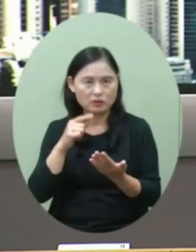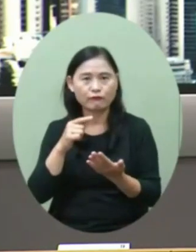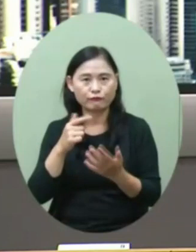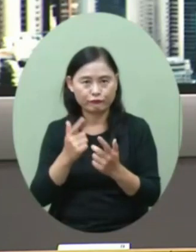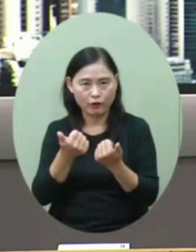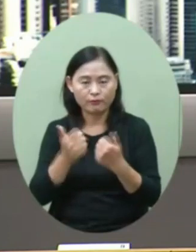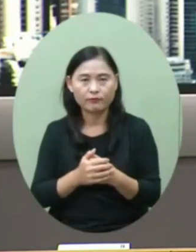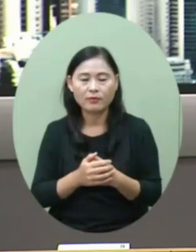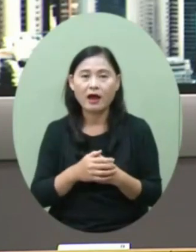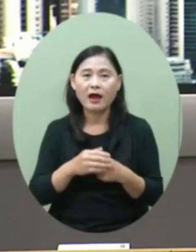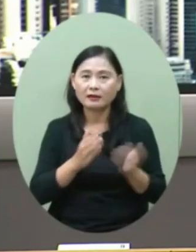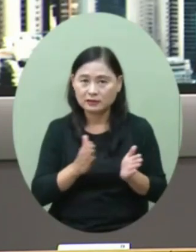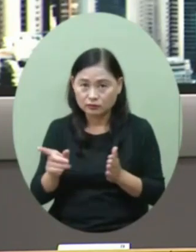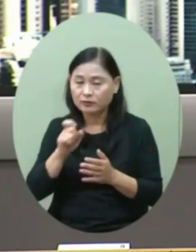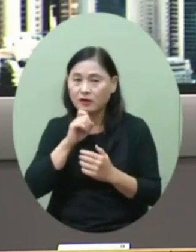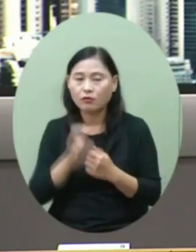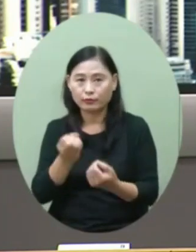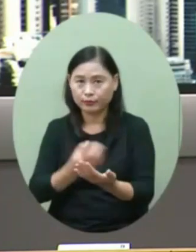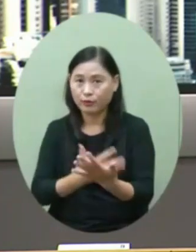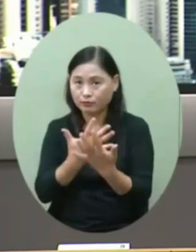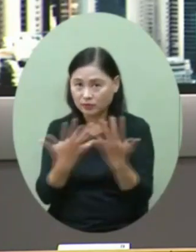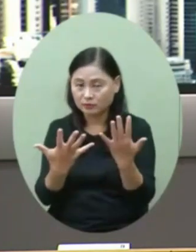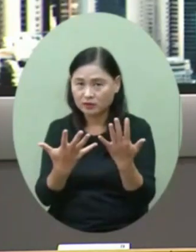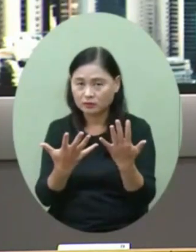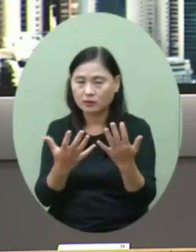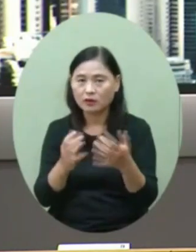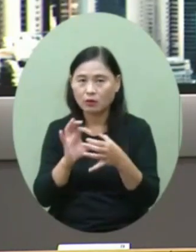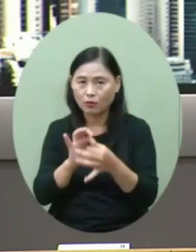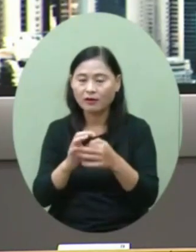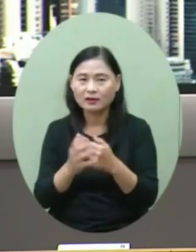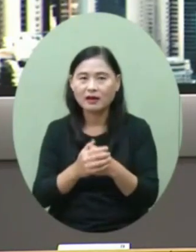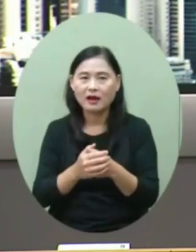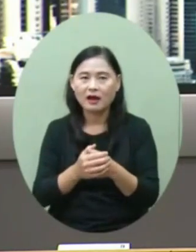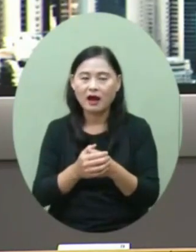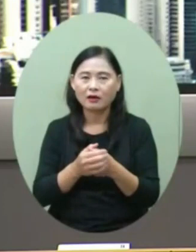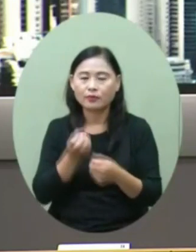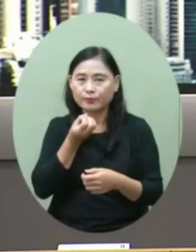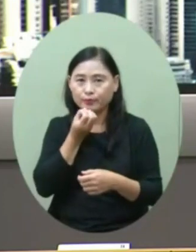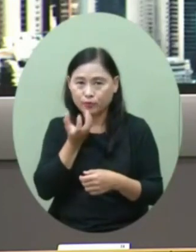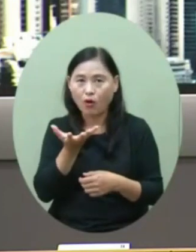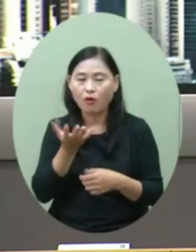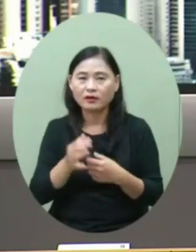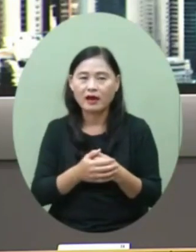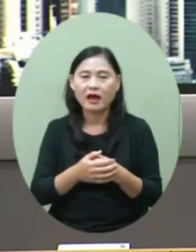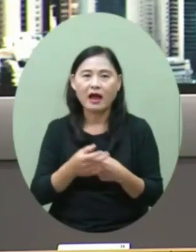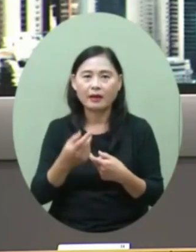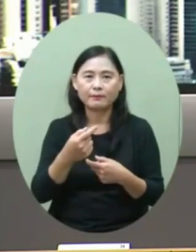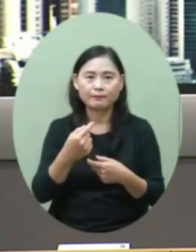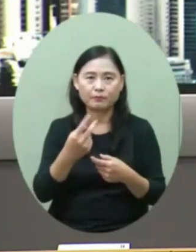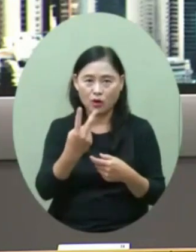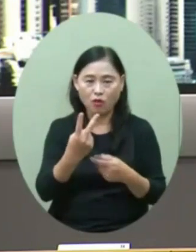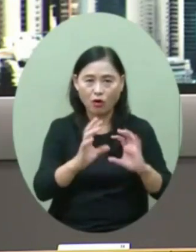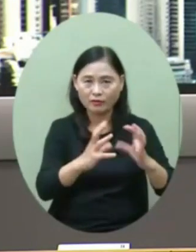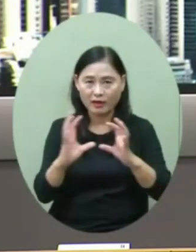well, if one of it is satisfied, then Article 55 can apply. However, there are